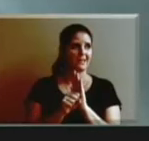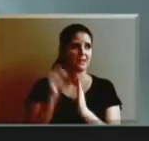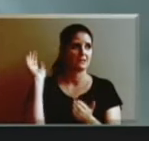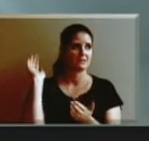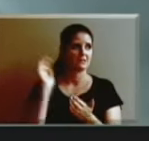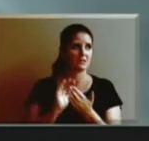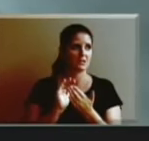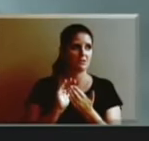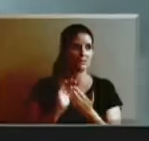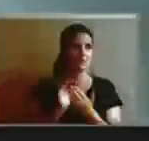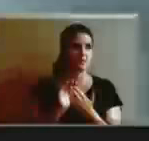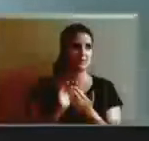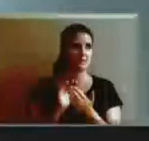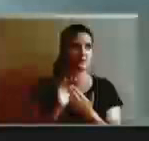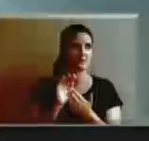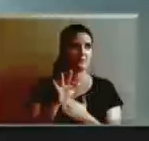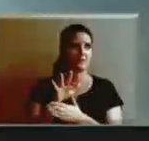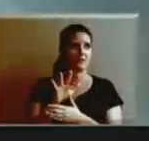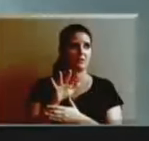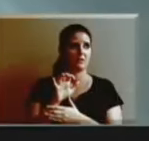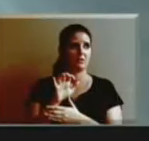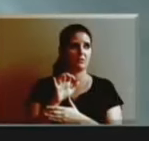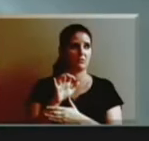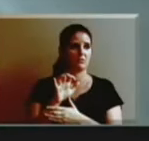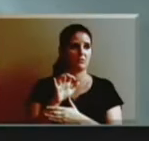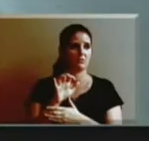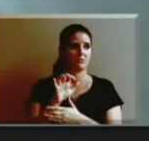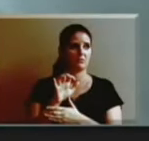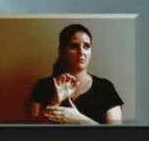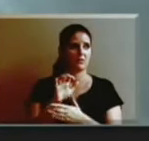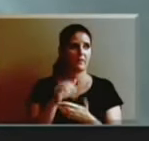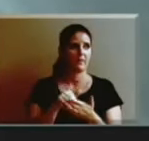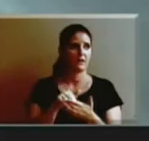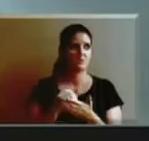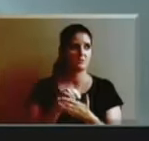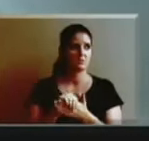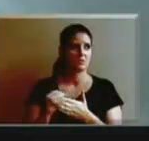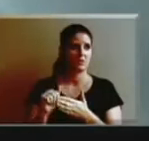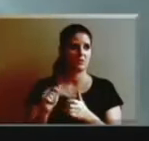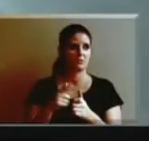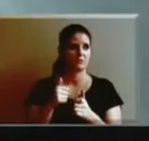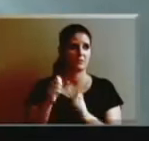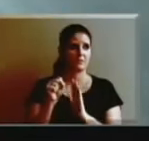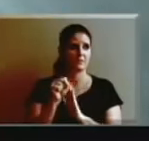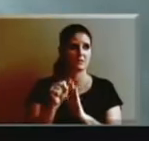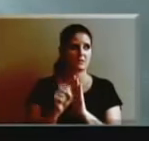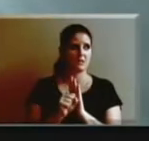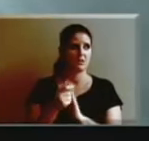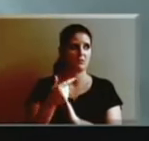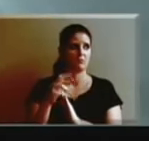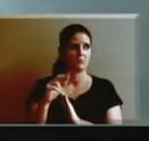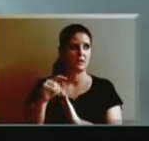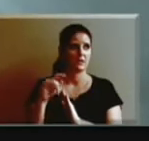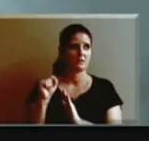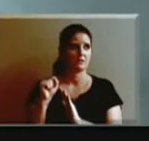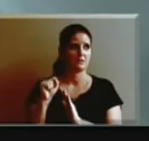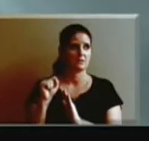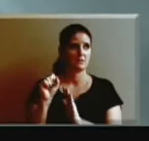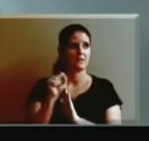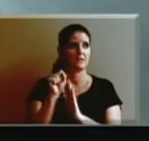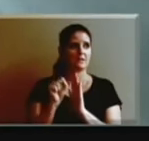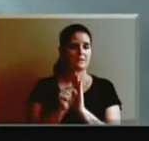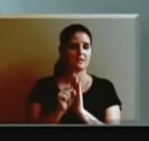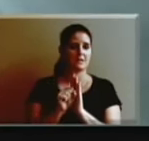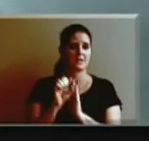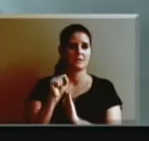just between FY13 and FY14, has been reduced $500,000. The state SEEK will